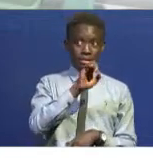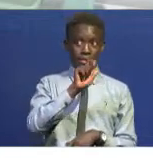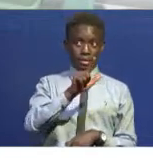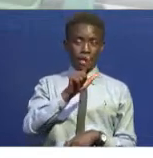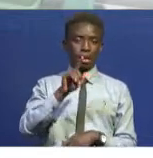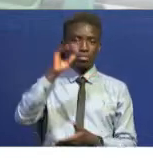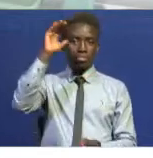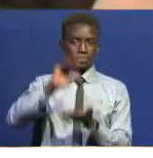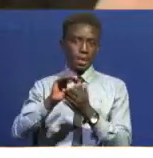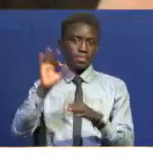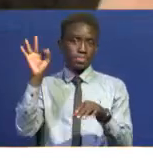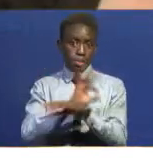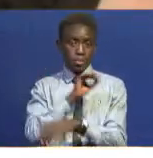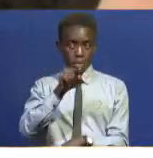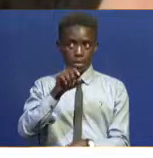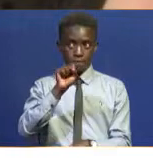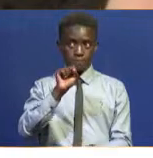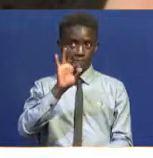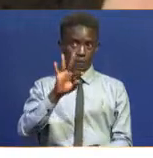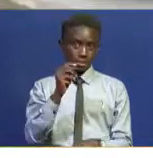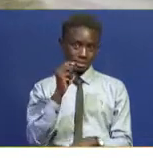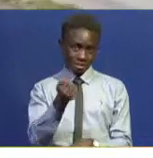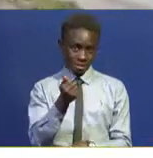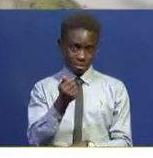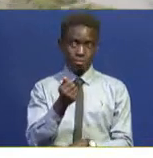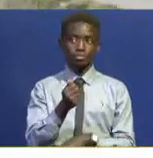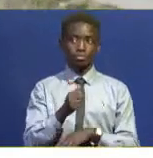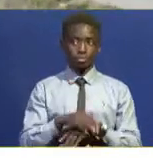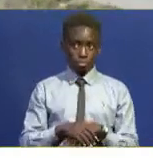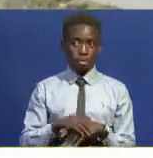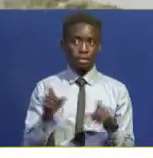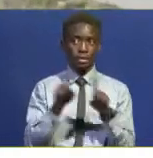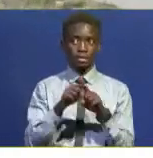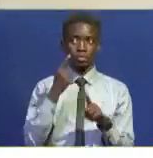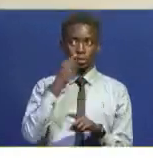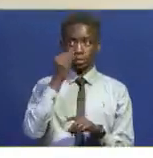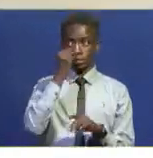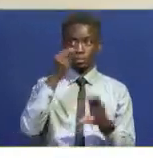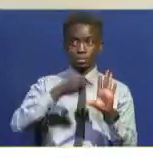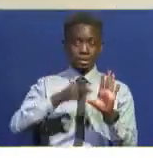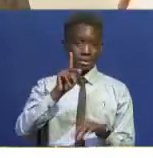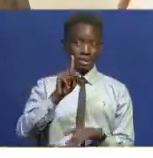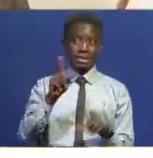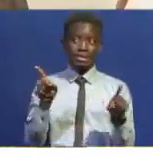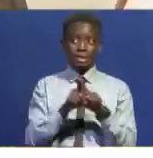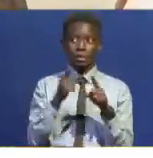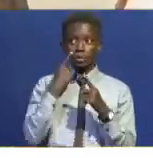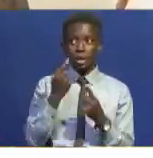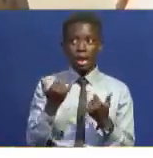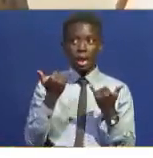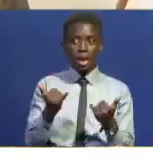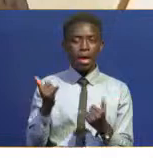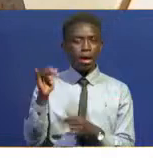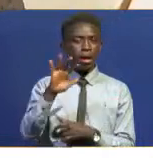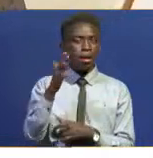and 93 cents. The price cut has been attributed to a decline in the average landed cost